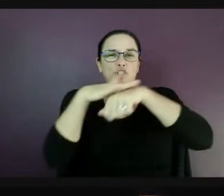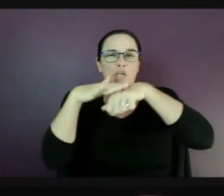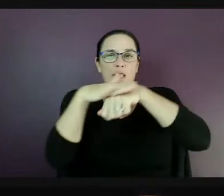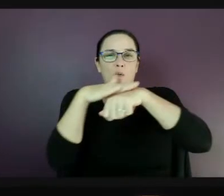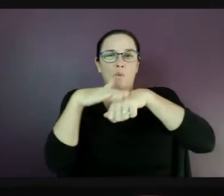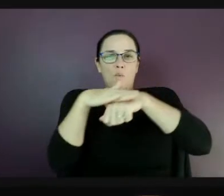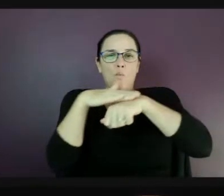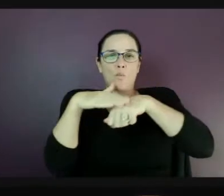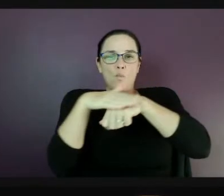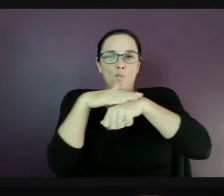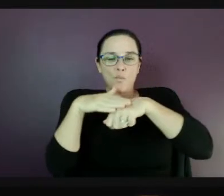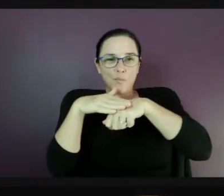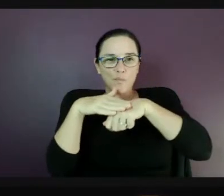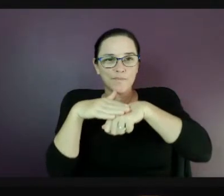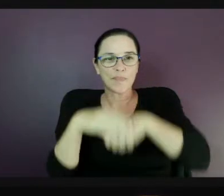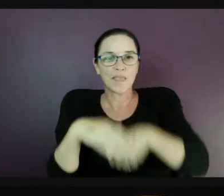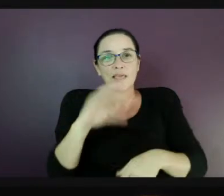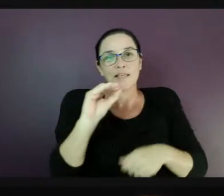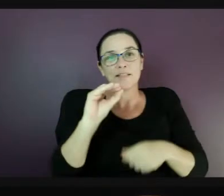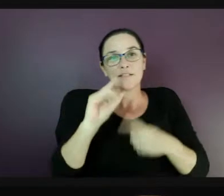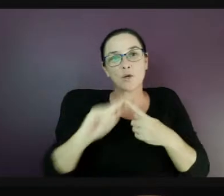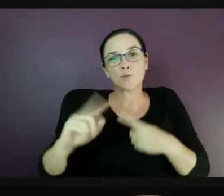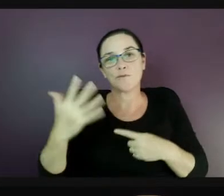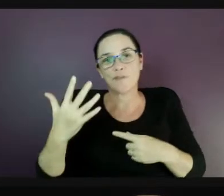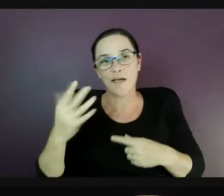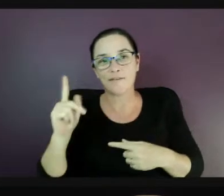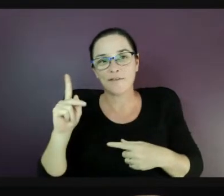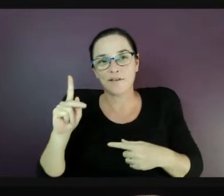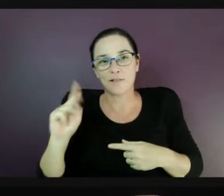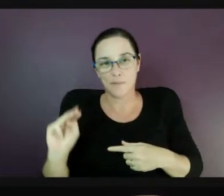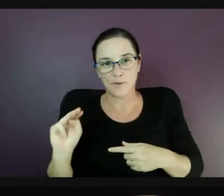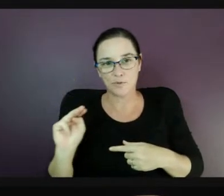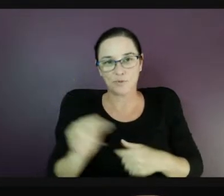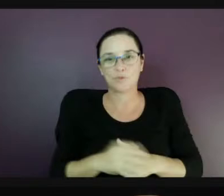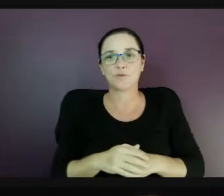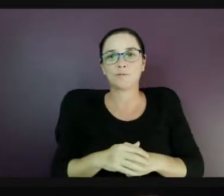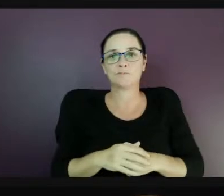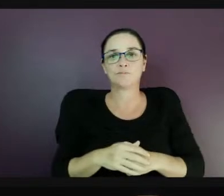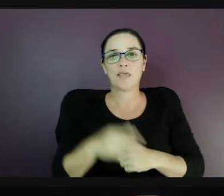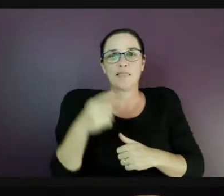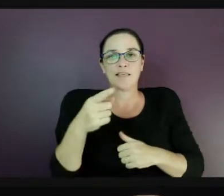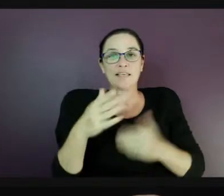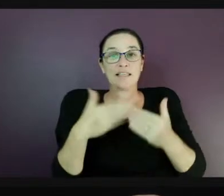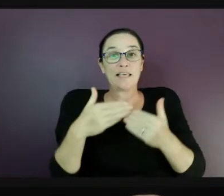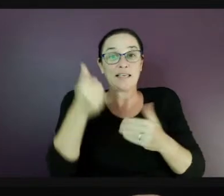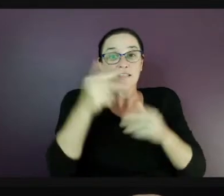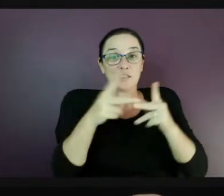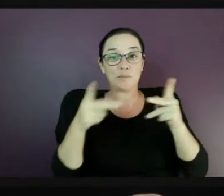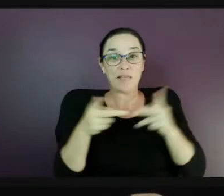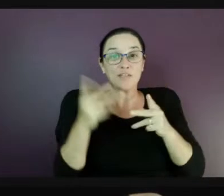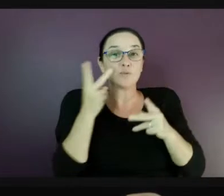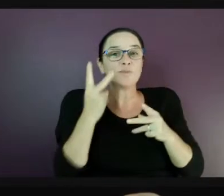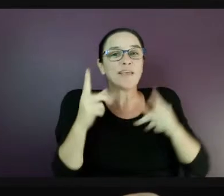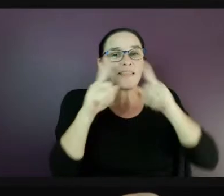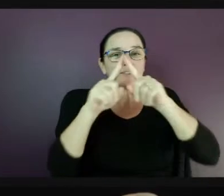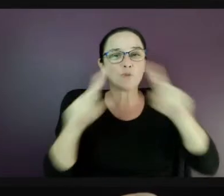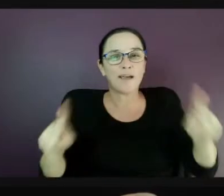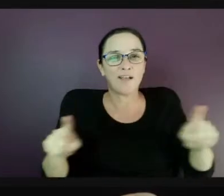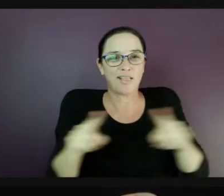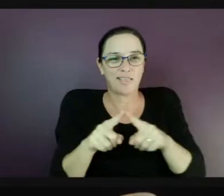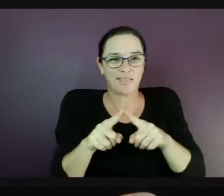here, 0 to 5 kilometers, earthquakes. This is the easiest place to see this triangle. There it